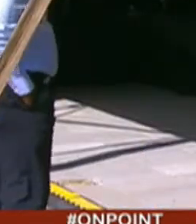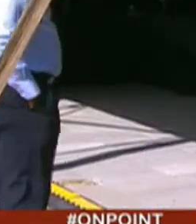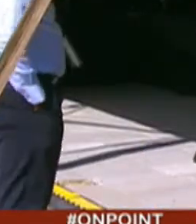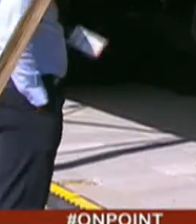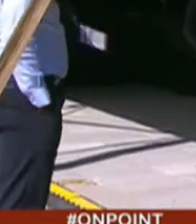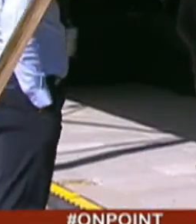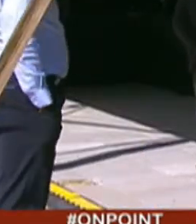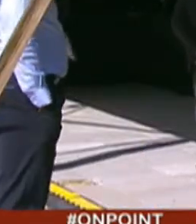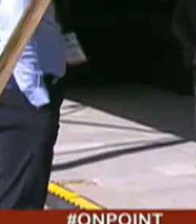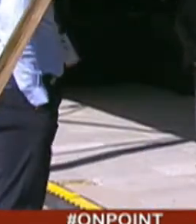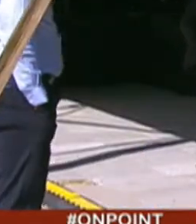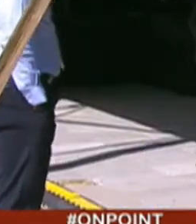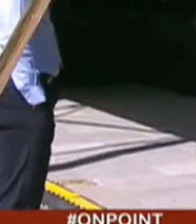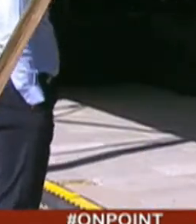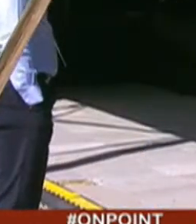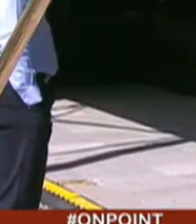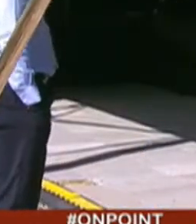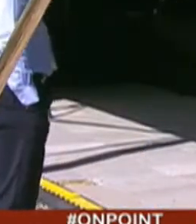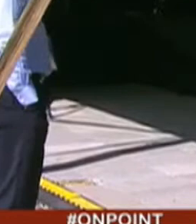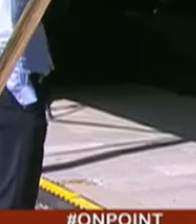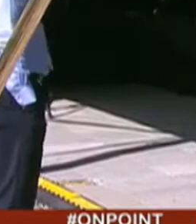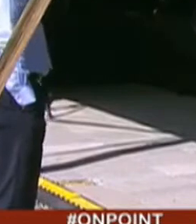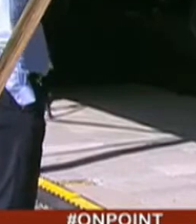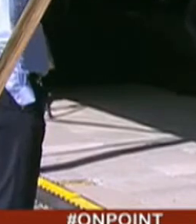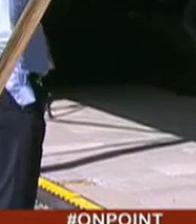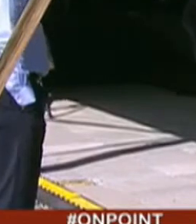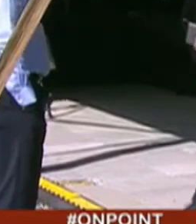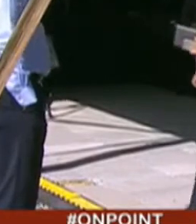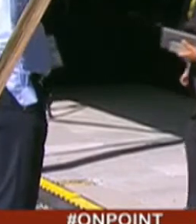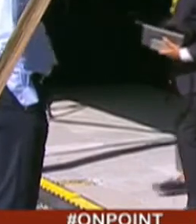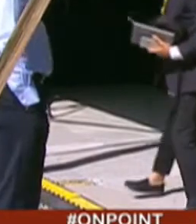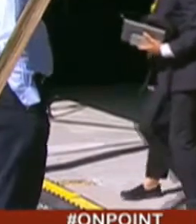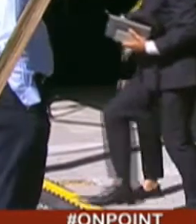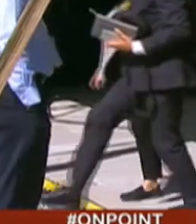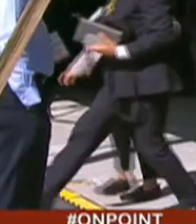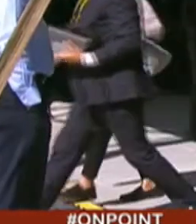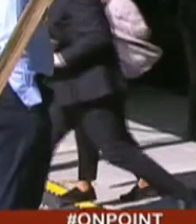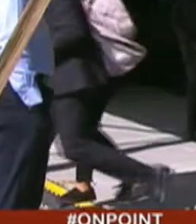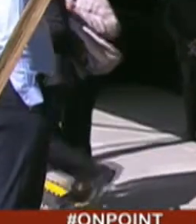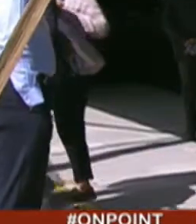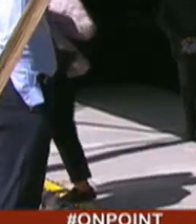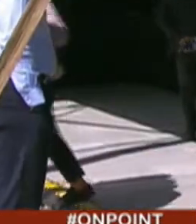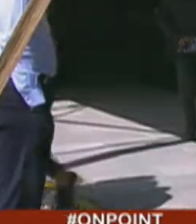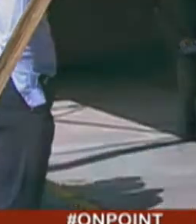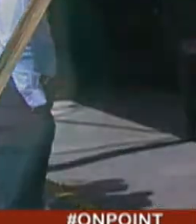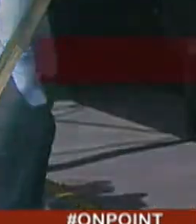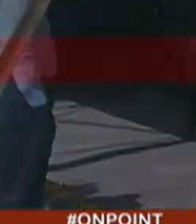Botshabelo on this Freedom Day. With that, it's back to you in studio.